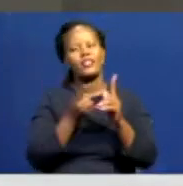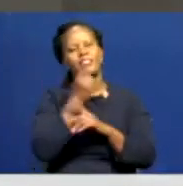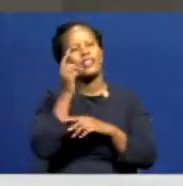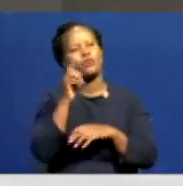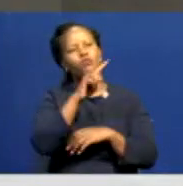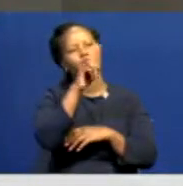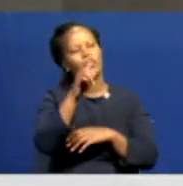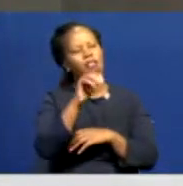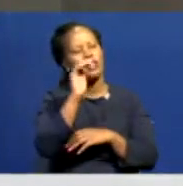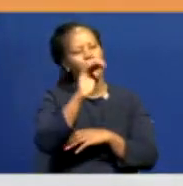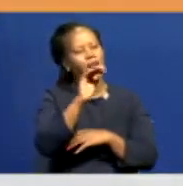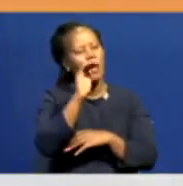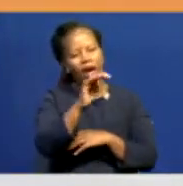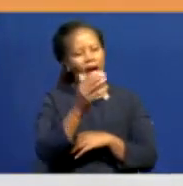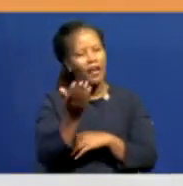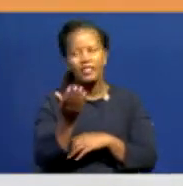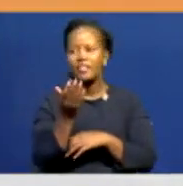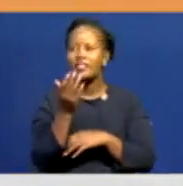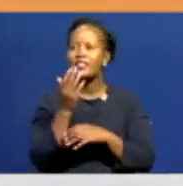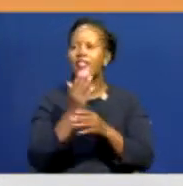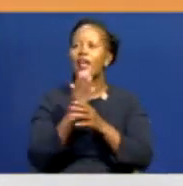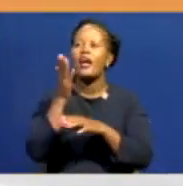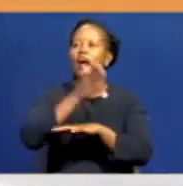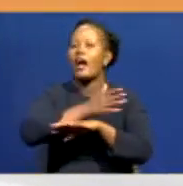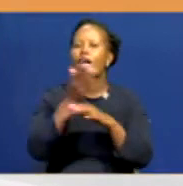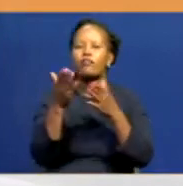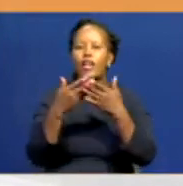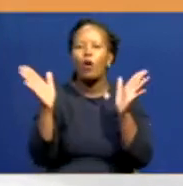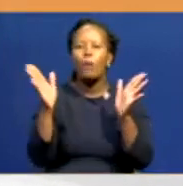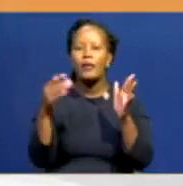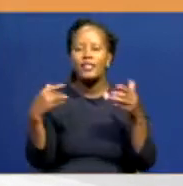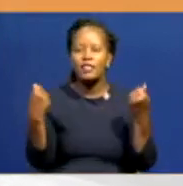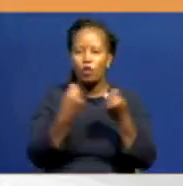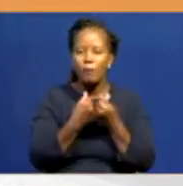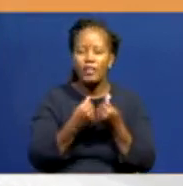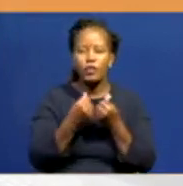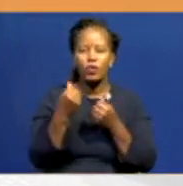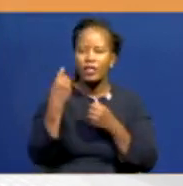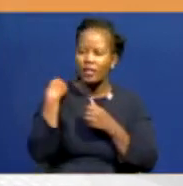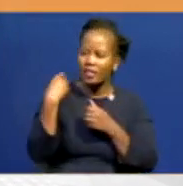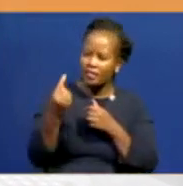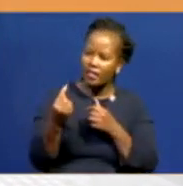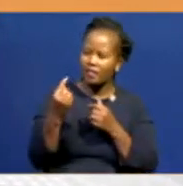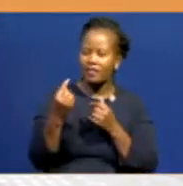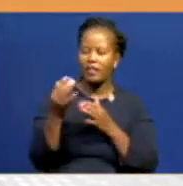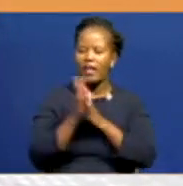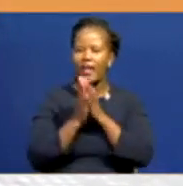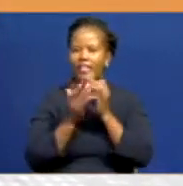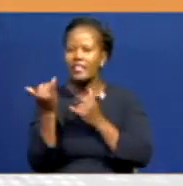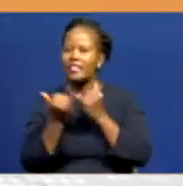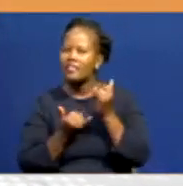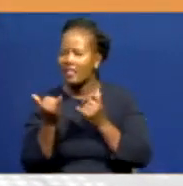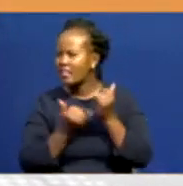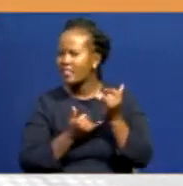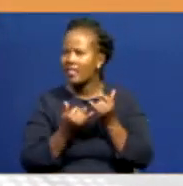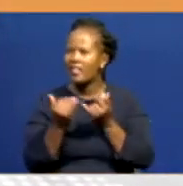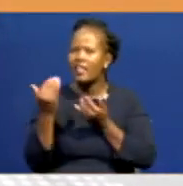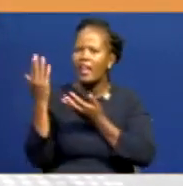asking, after opening games on Saturday and yesterday, have your expectations